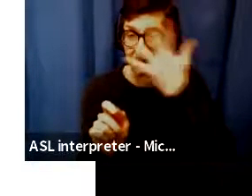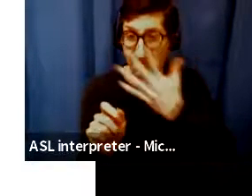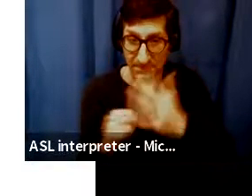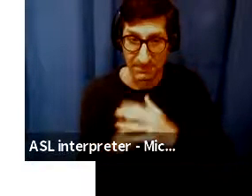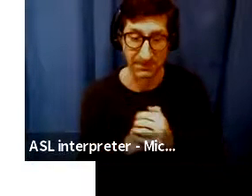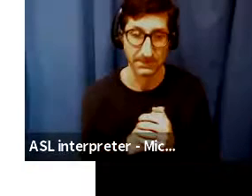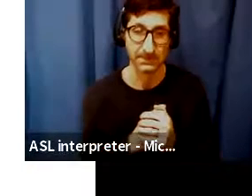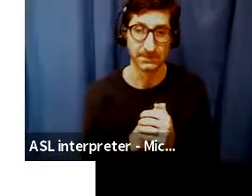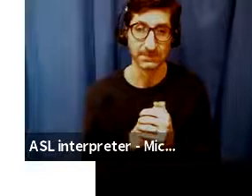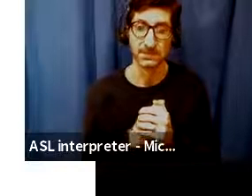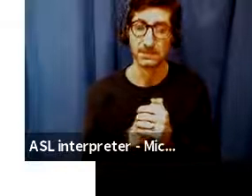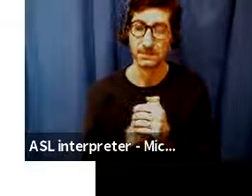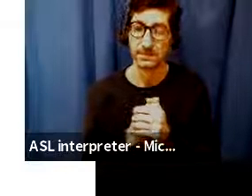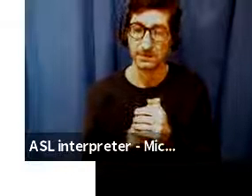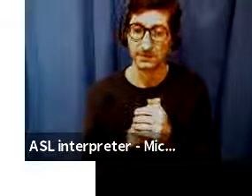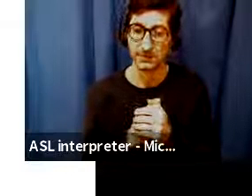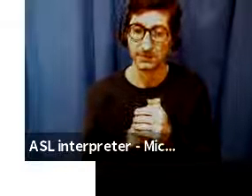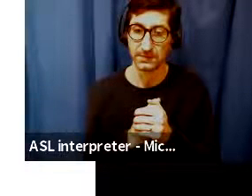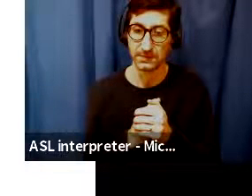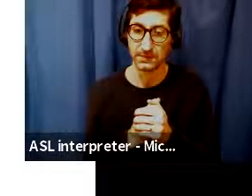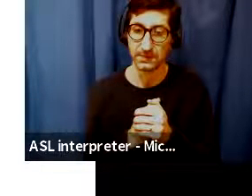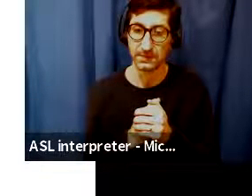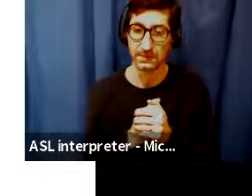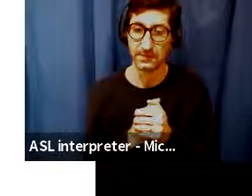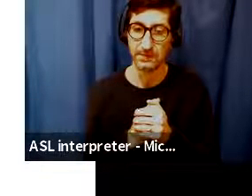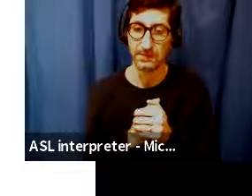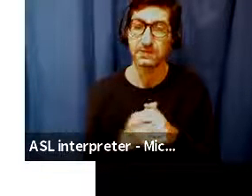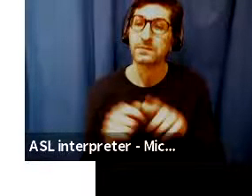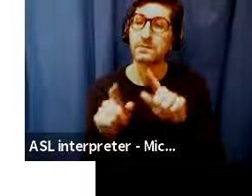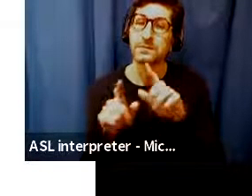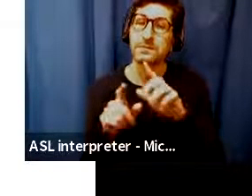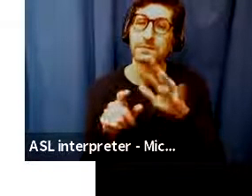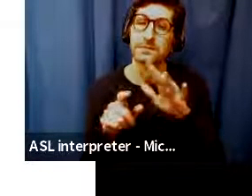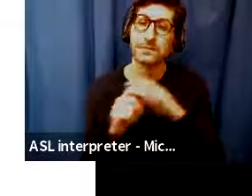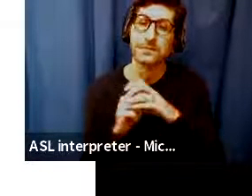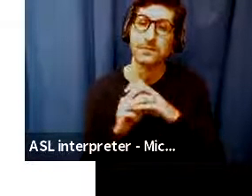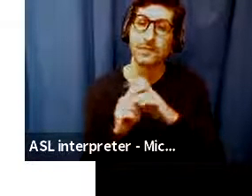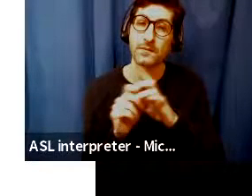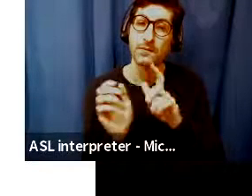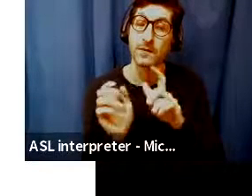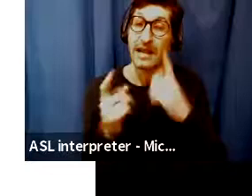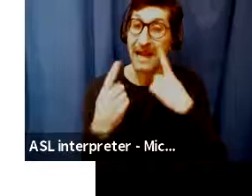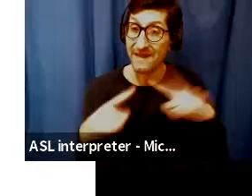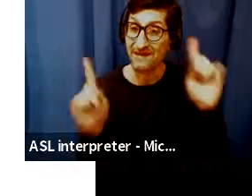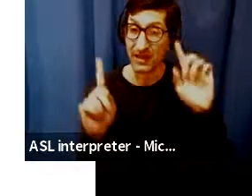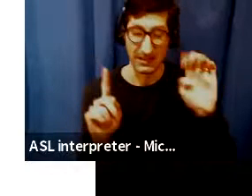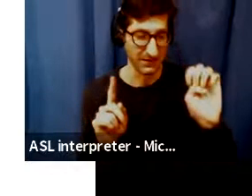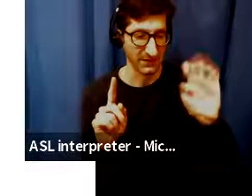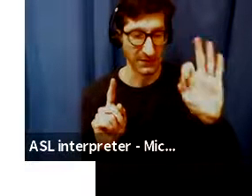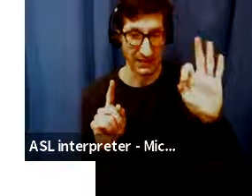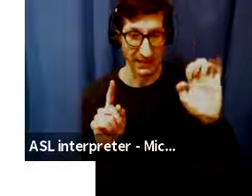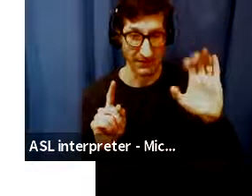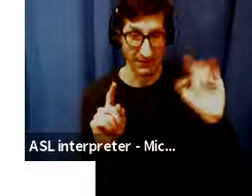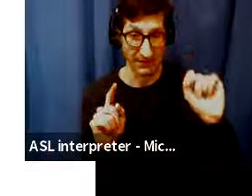Also, the requirement of providing effective communication not only applies to